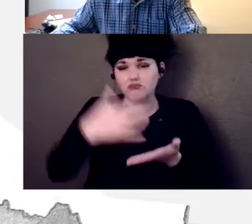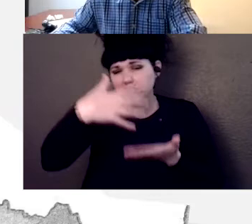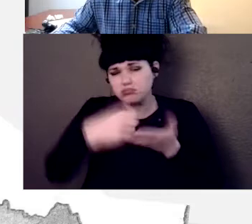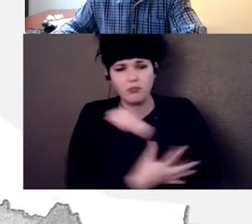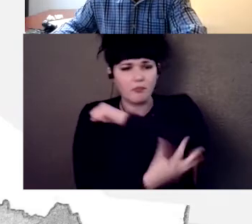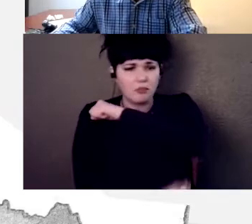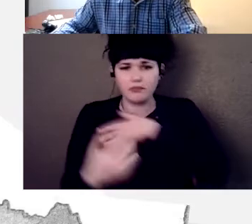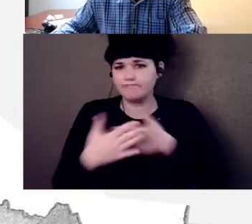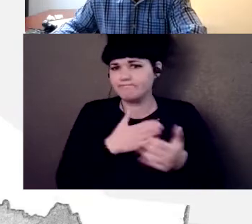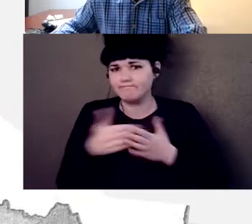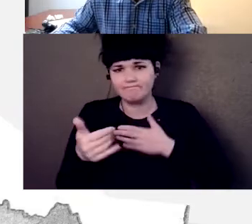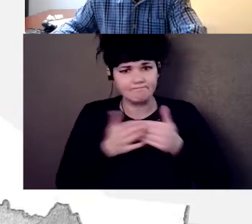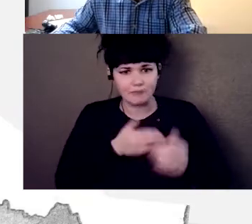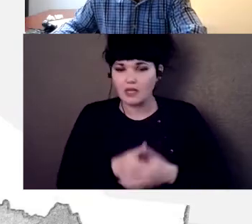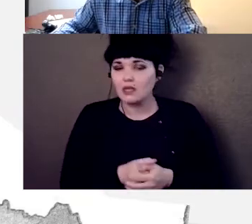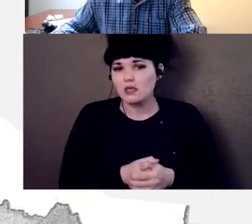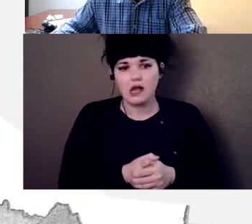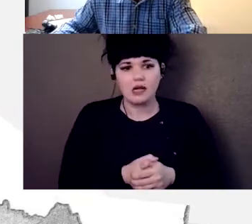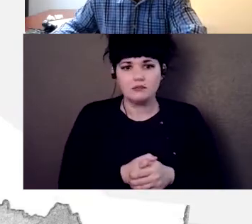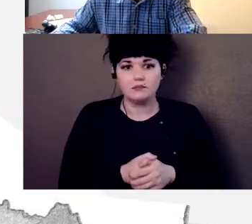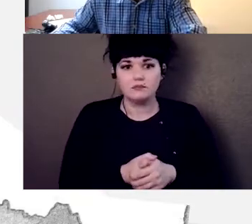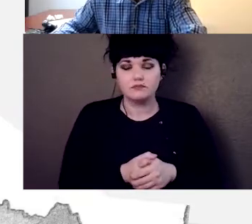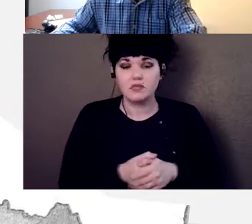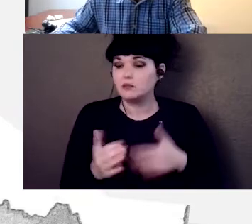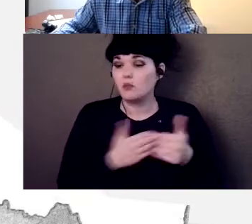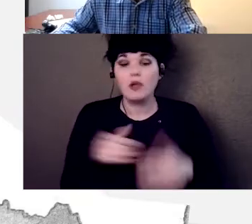financial, regardless of where you live,